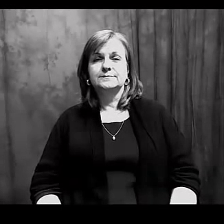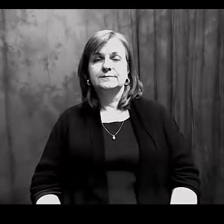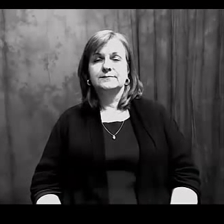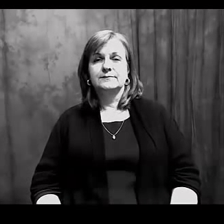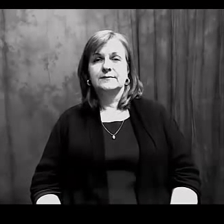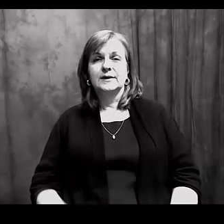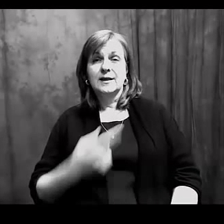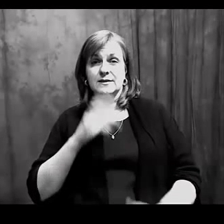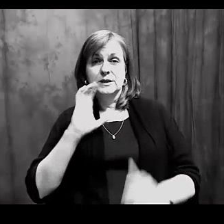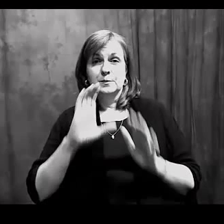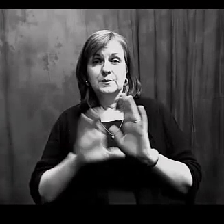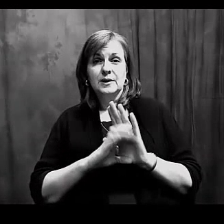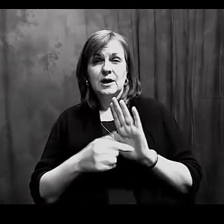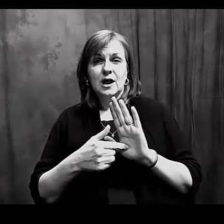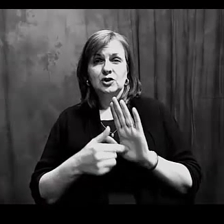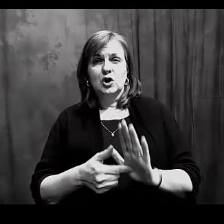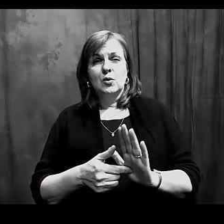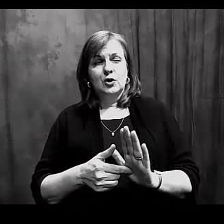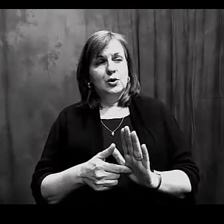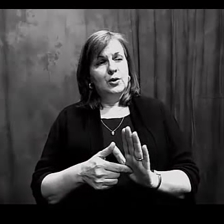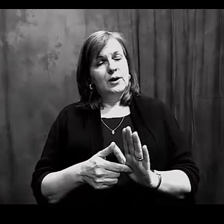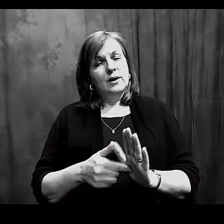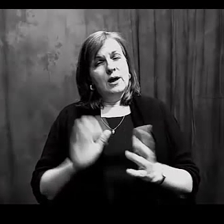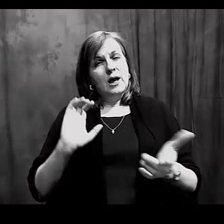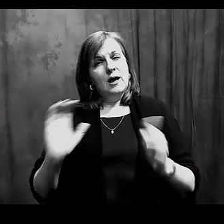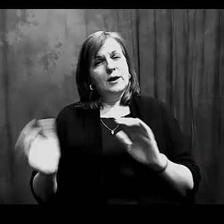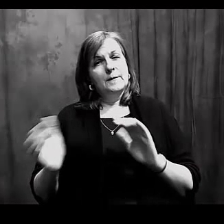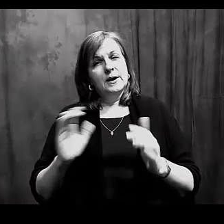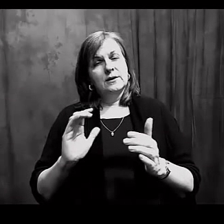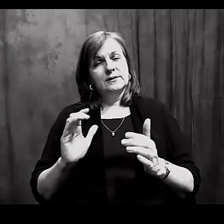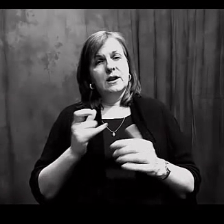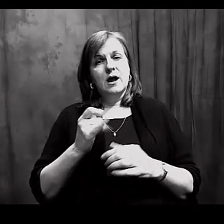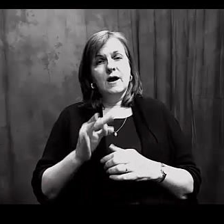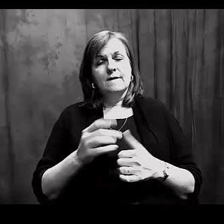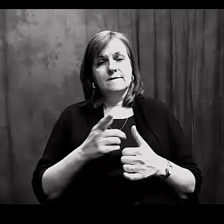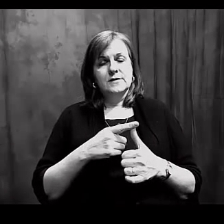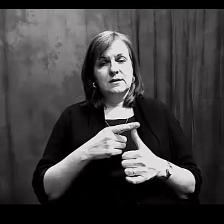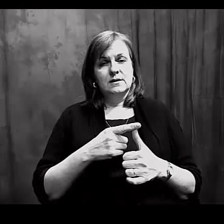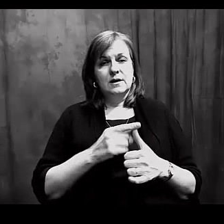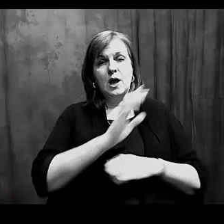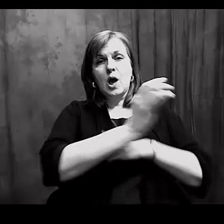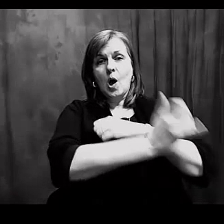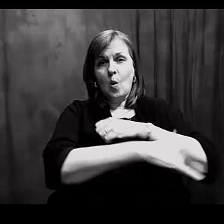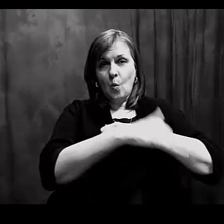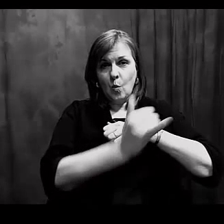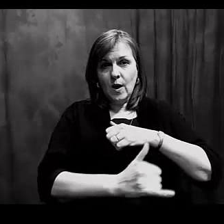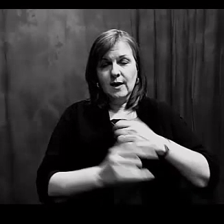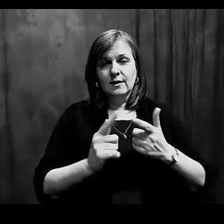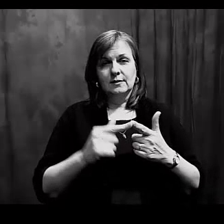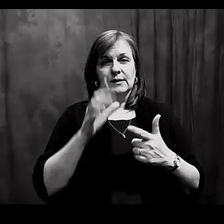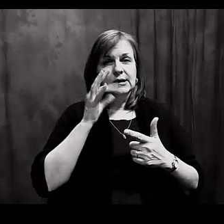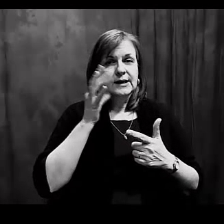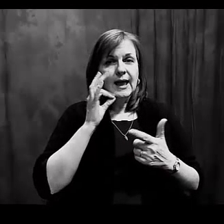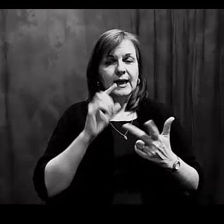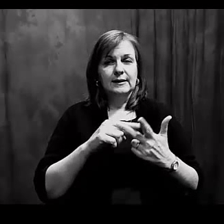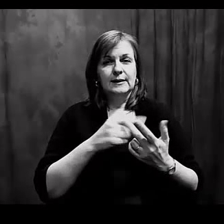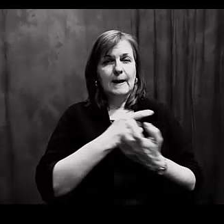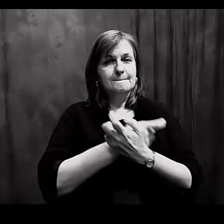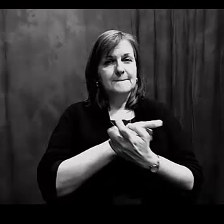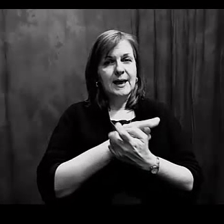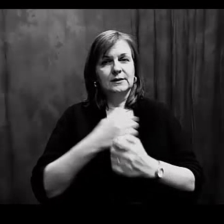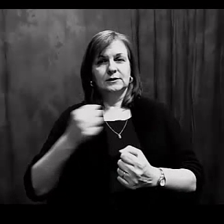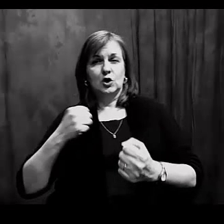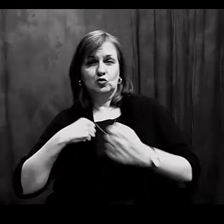so on. In this example, I show you a comparison between a whale, a cat,